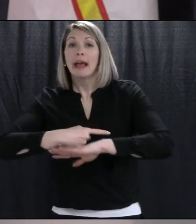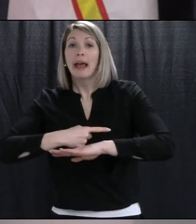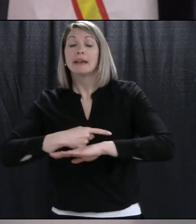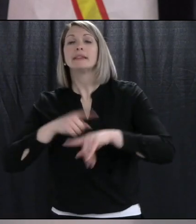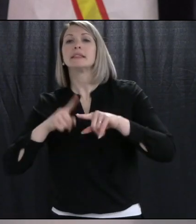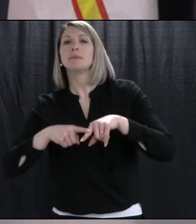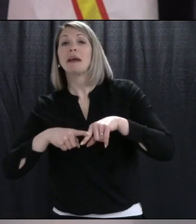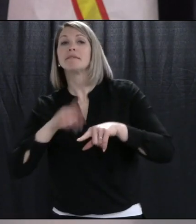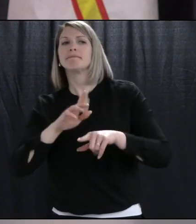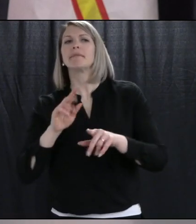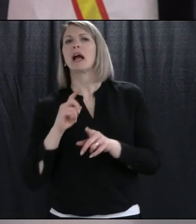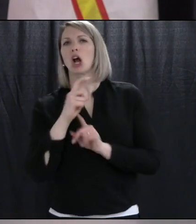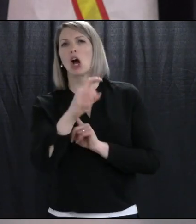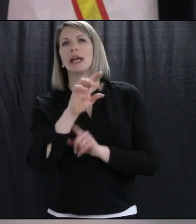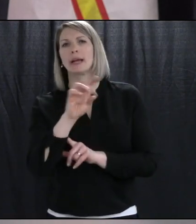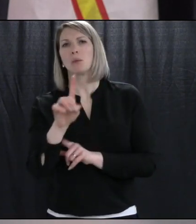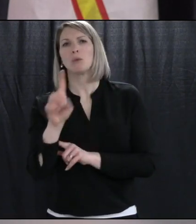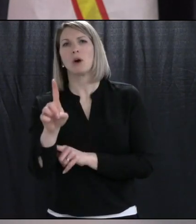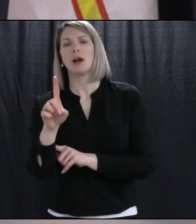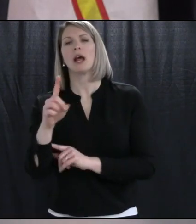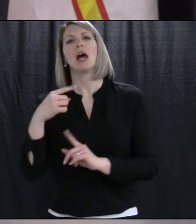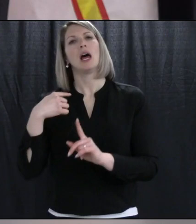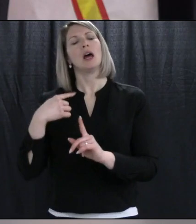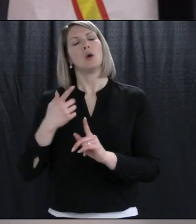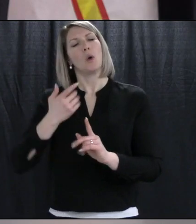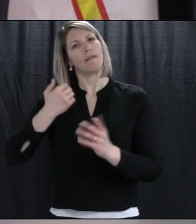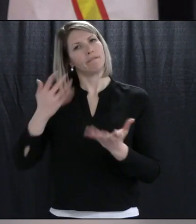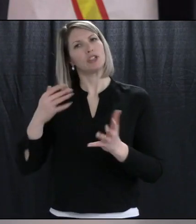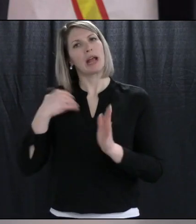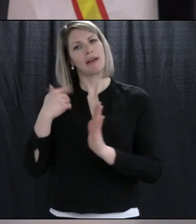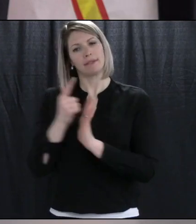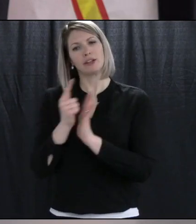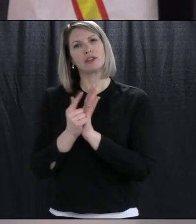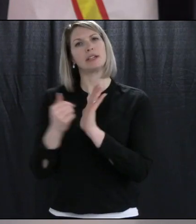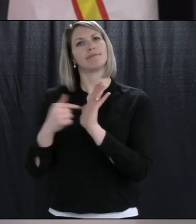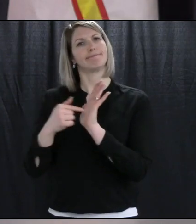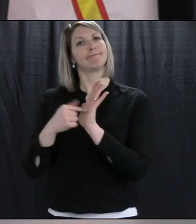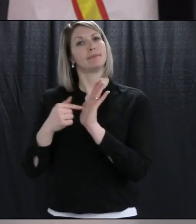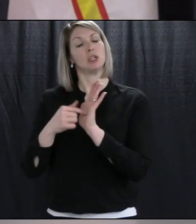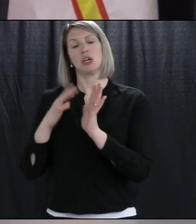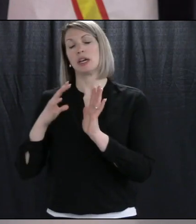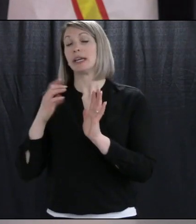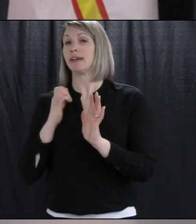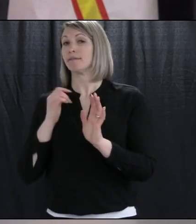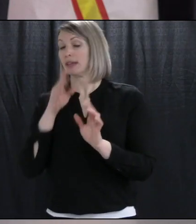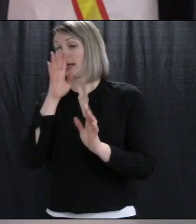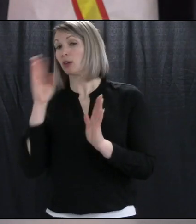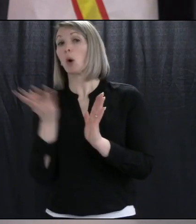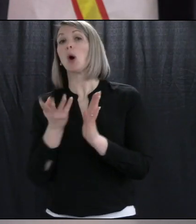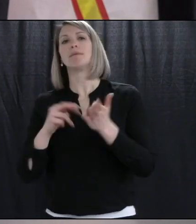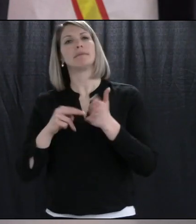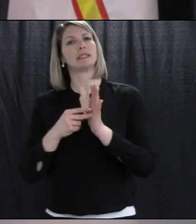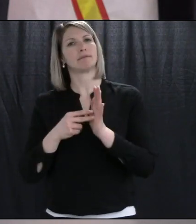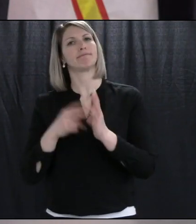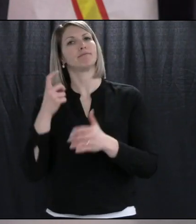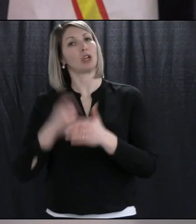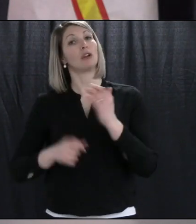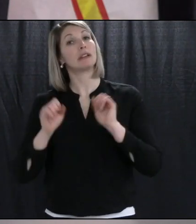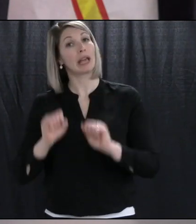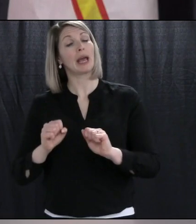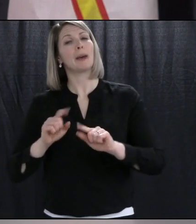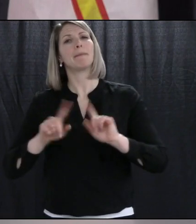have to consider as well. But we want to go out there and make sure that we protect Newfoundlanders and Labradorians first, and getting this things like